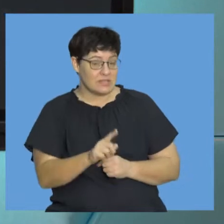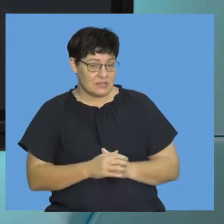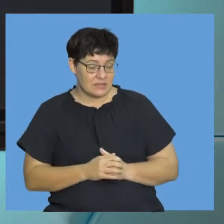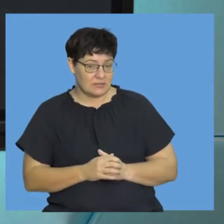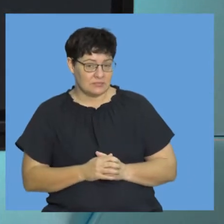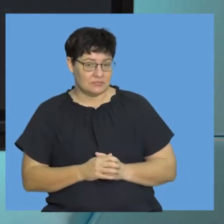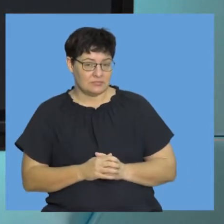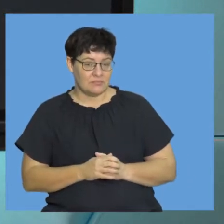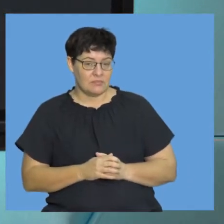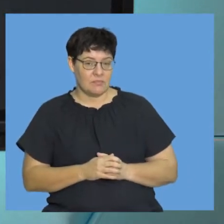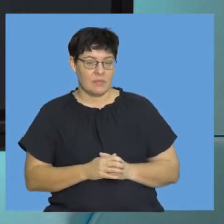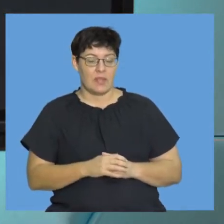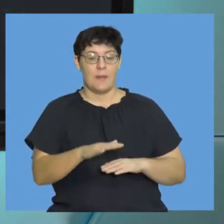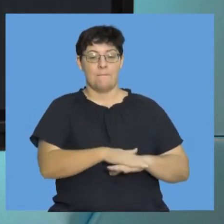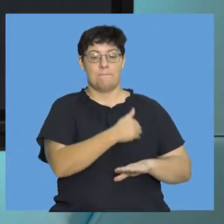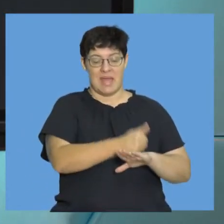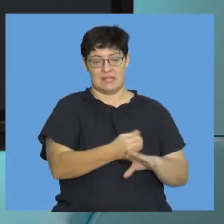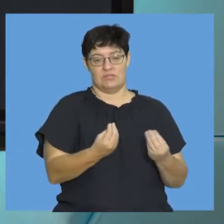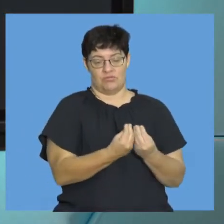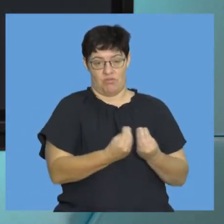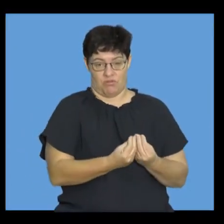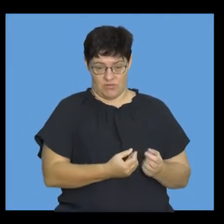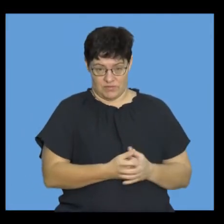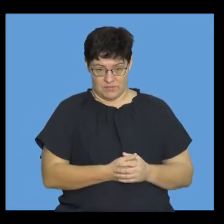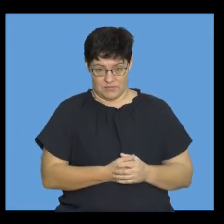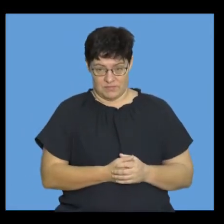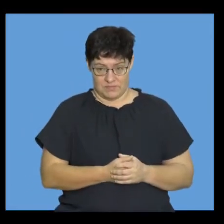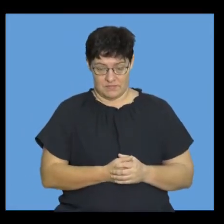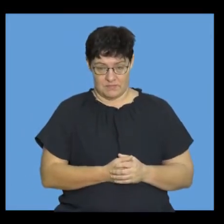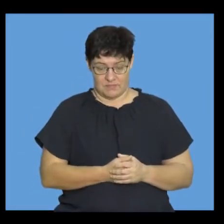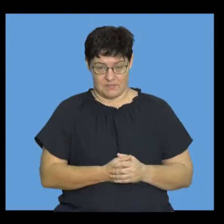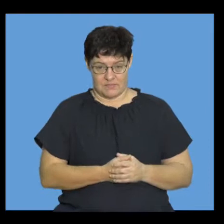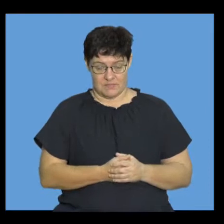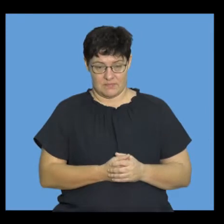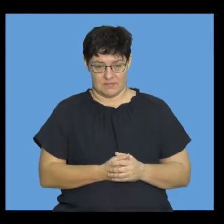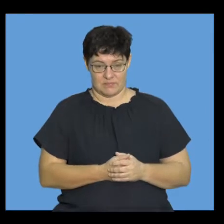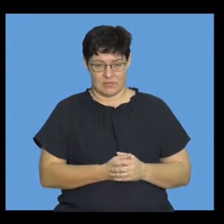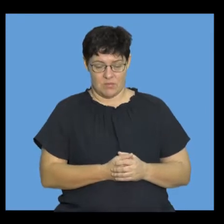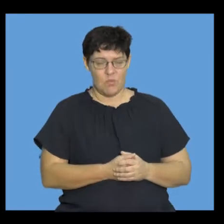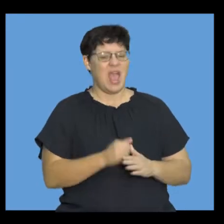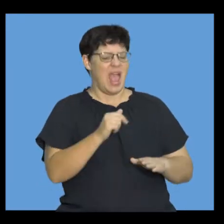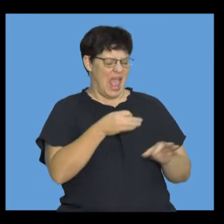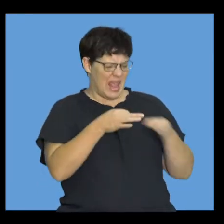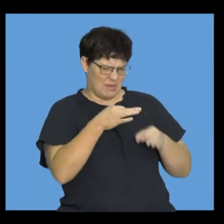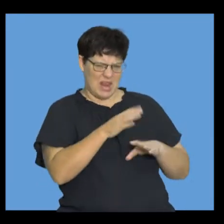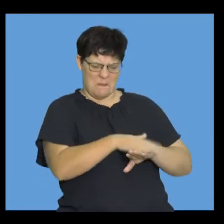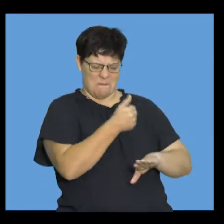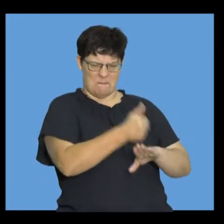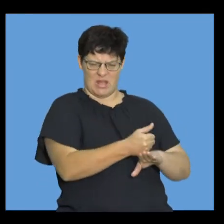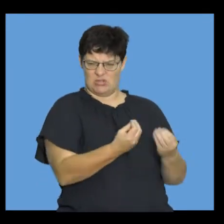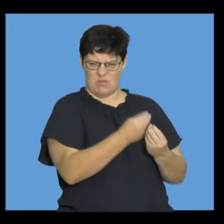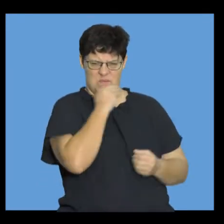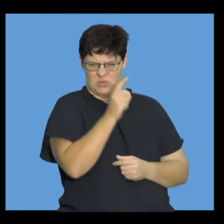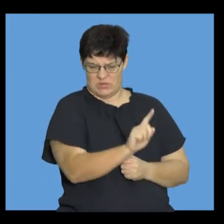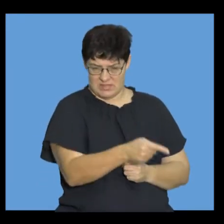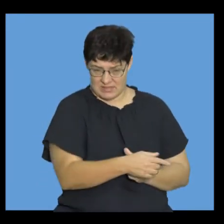call base stock. Let me explain base stock to you so you have